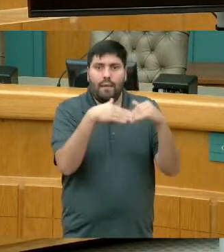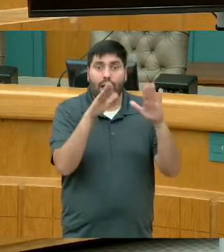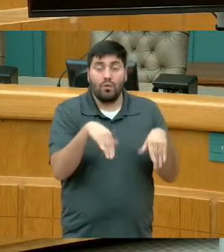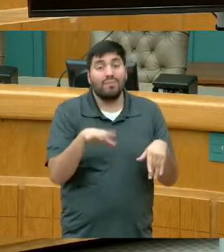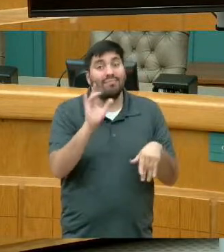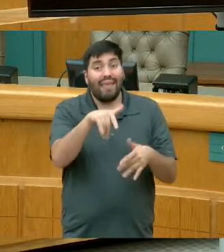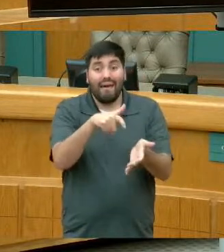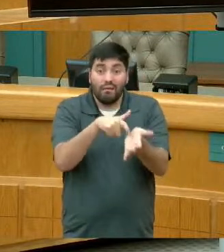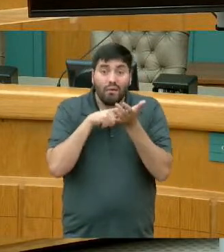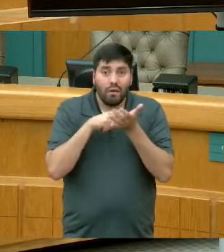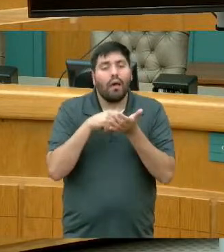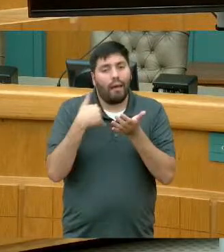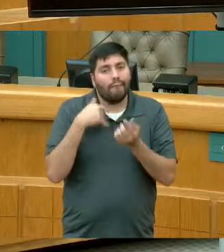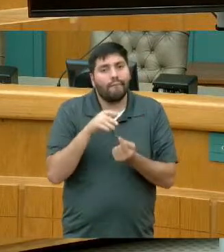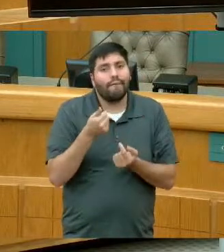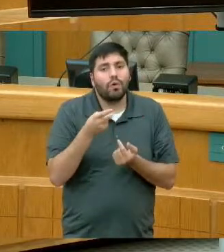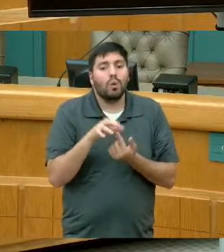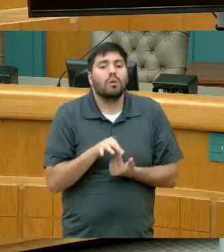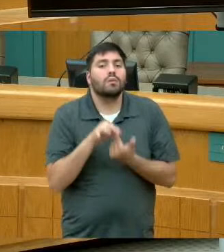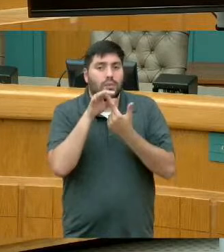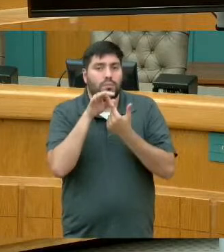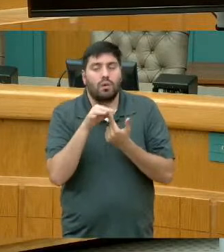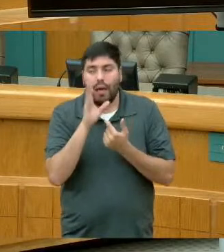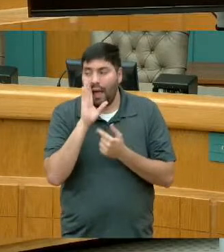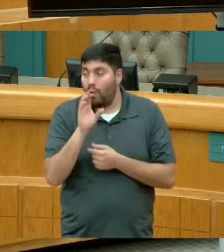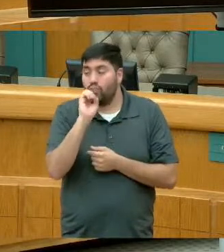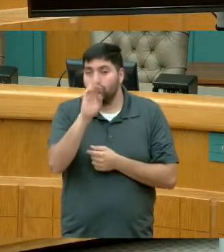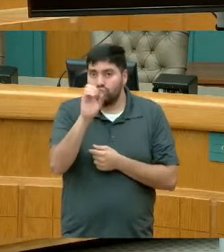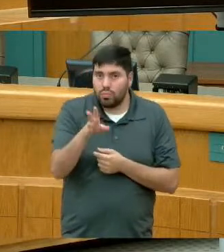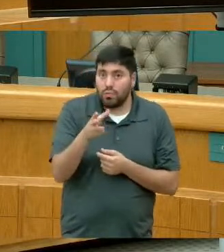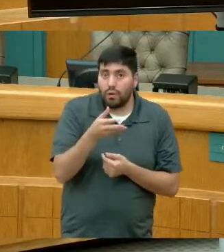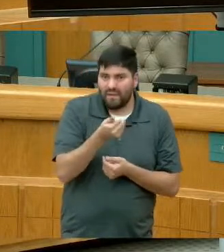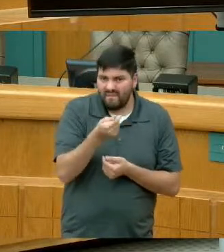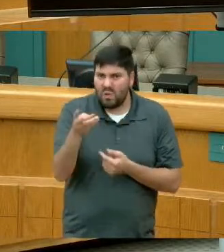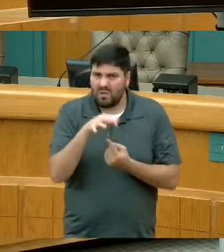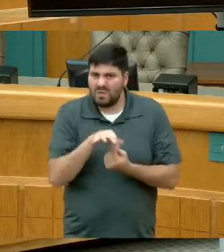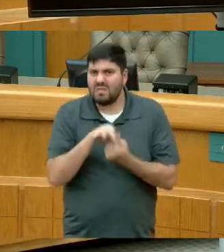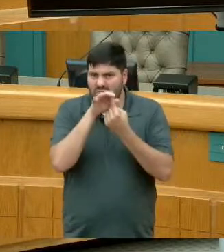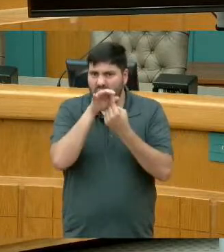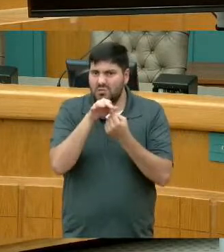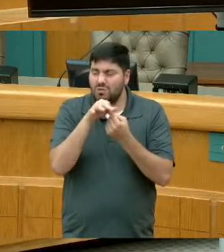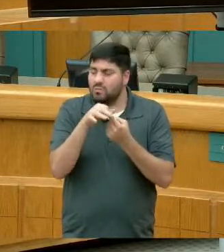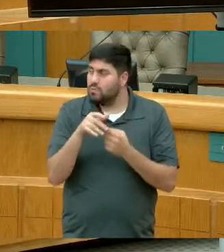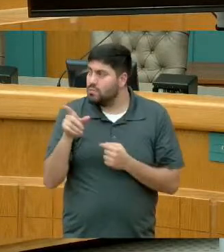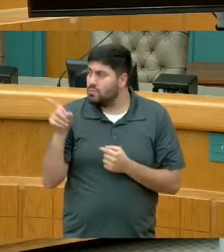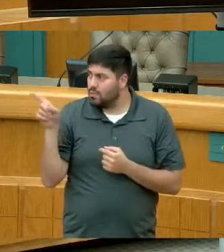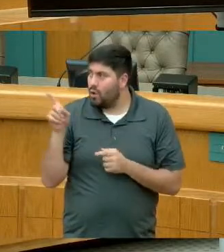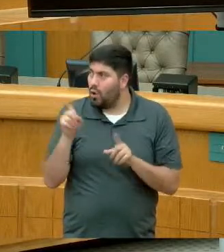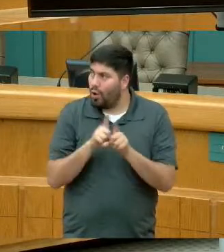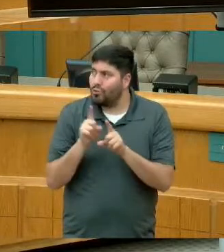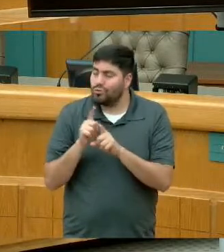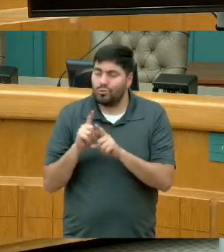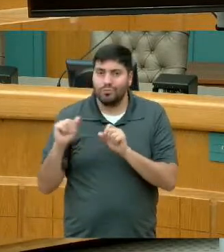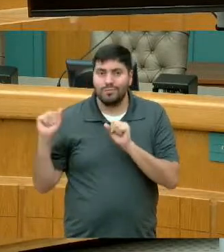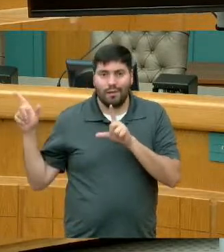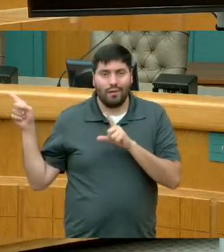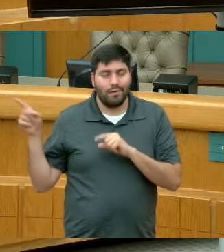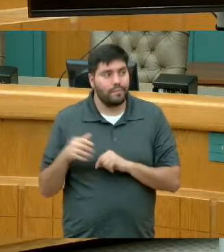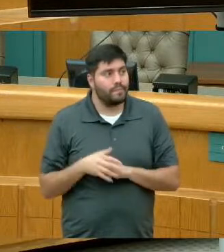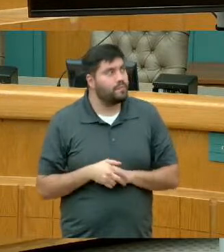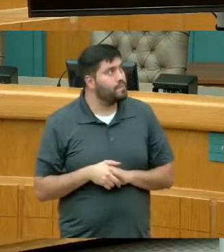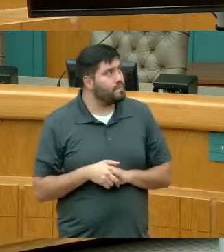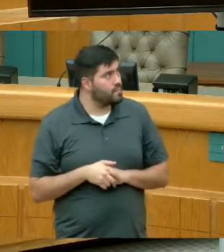The order also contains exceptions, and I'm going to tell you what these exceptions are now, and they're also up on the